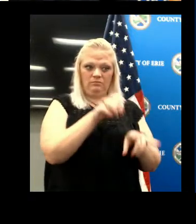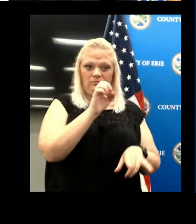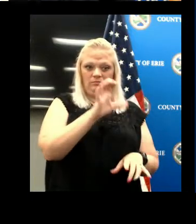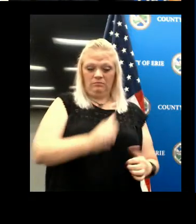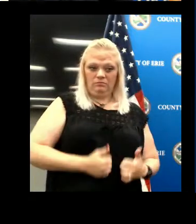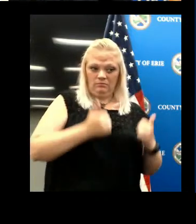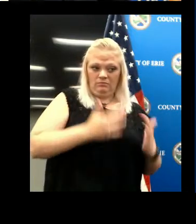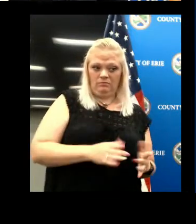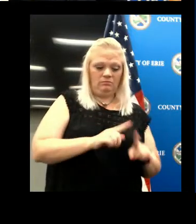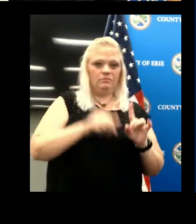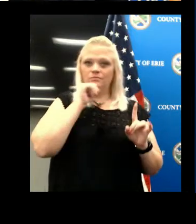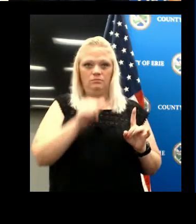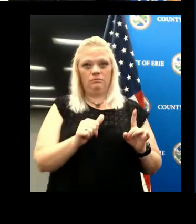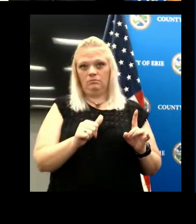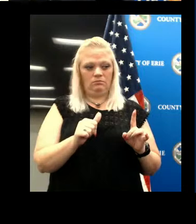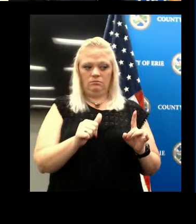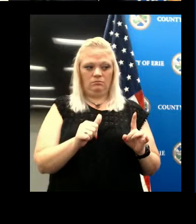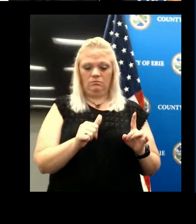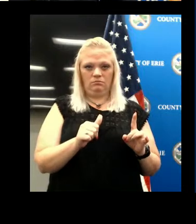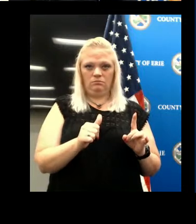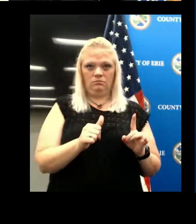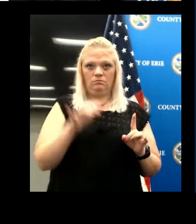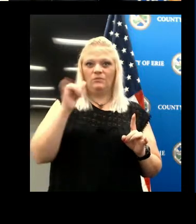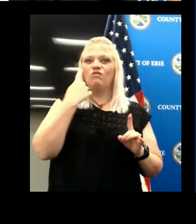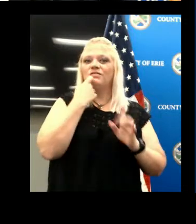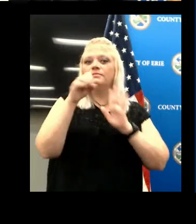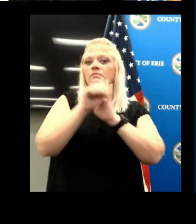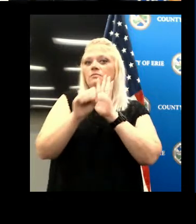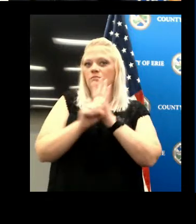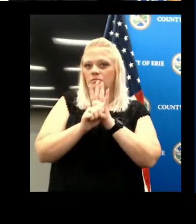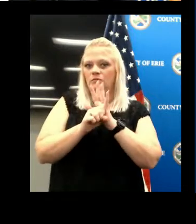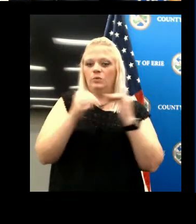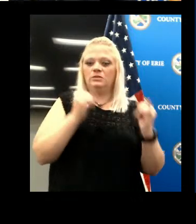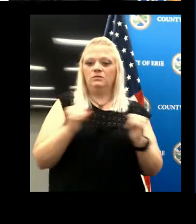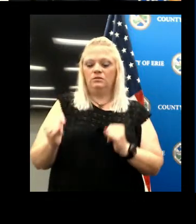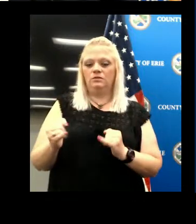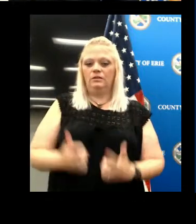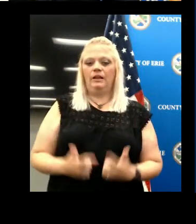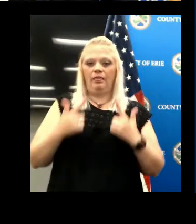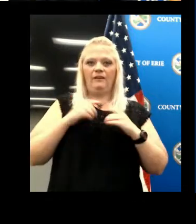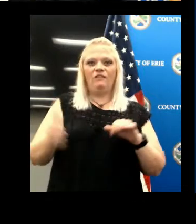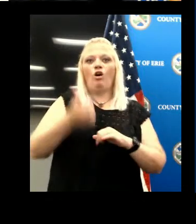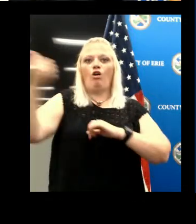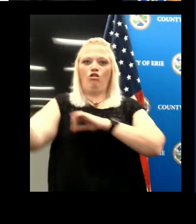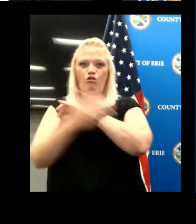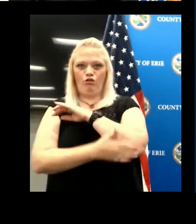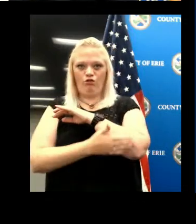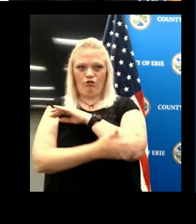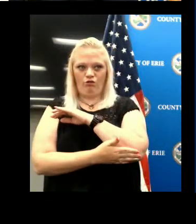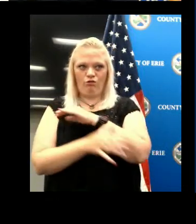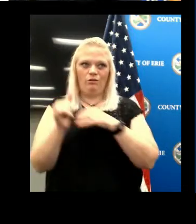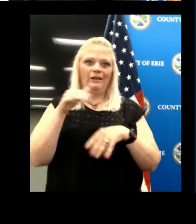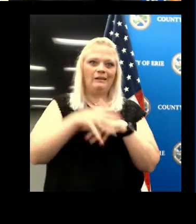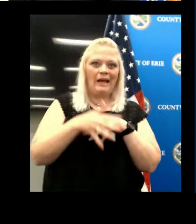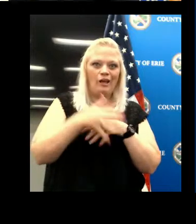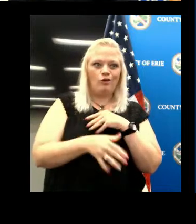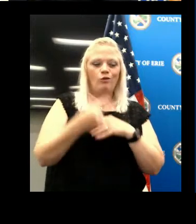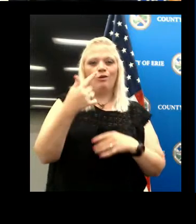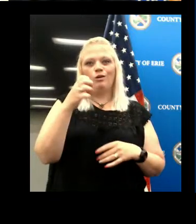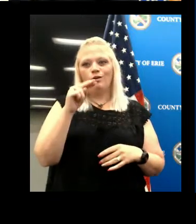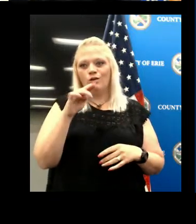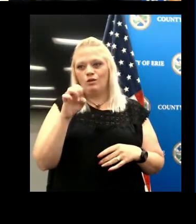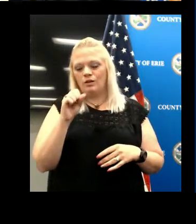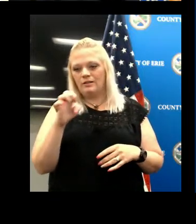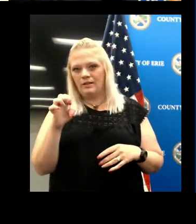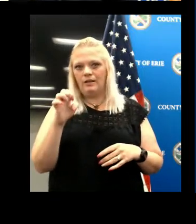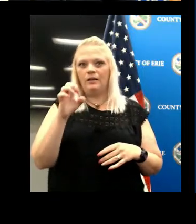residents but were not as part of the recent state testing. It was individuals who resided in other counties like Niagara County, Genesee,